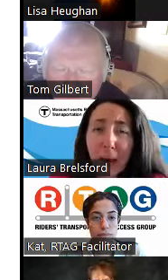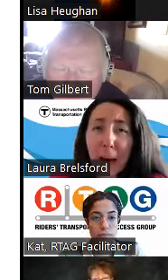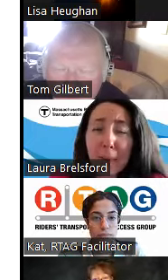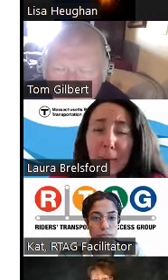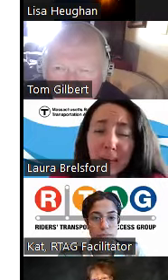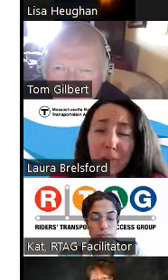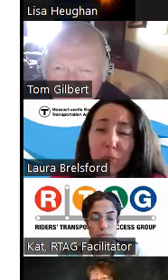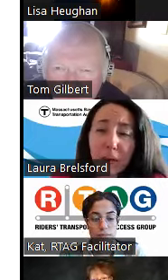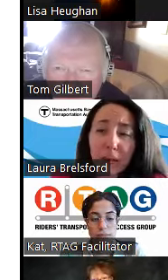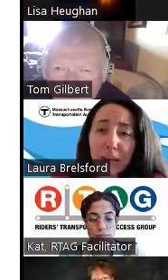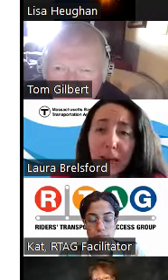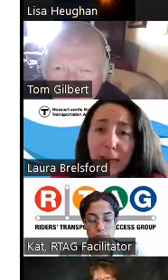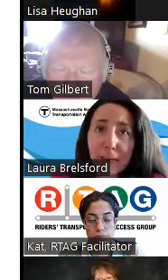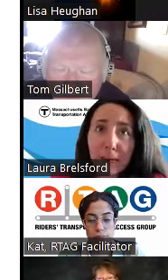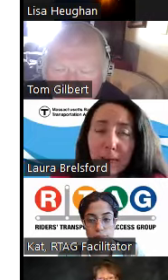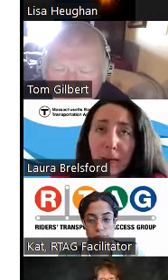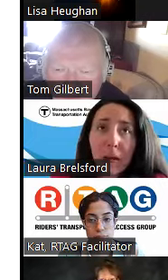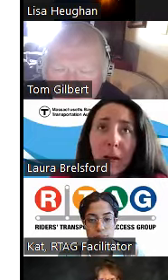solution that I believe really